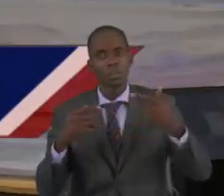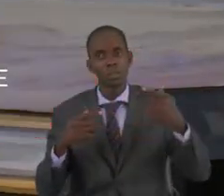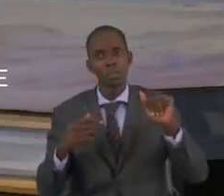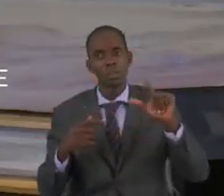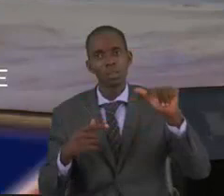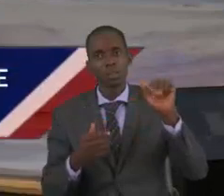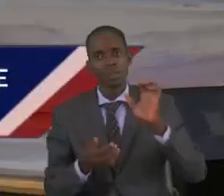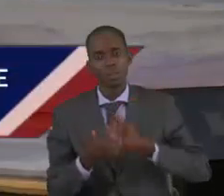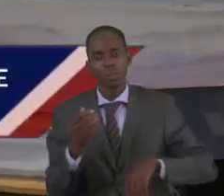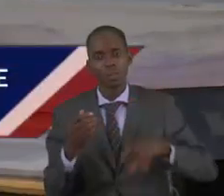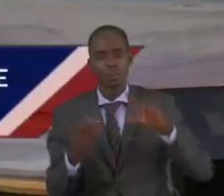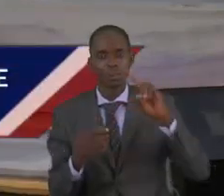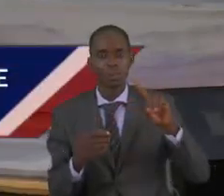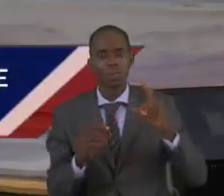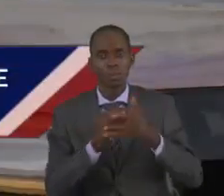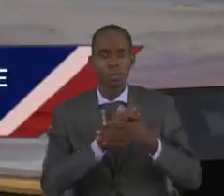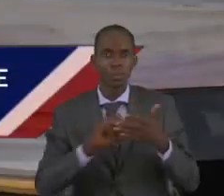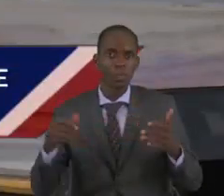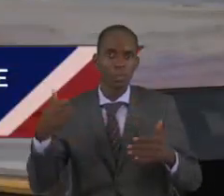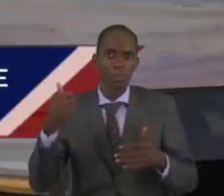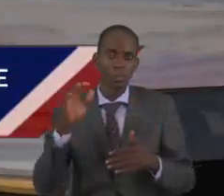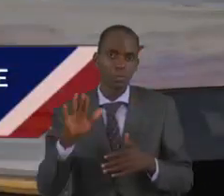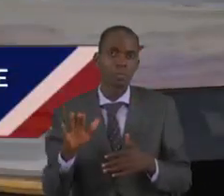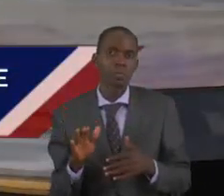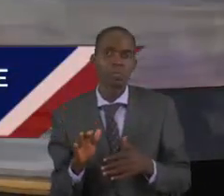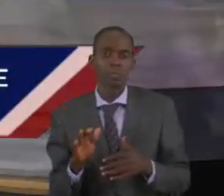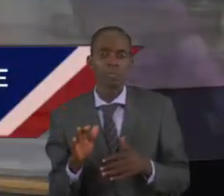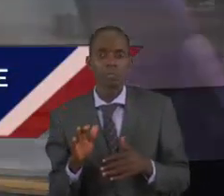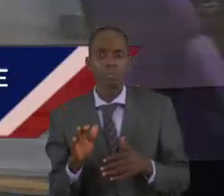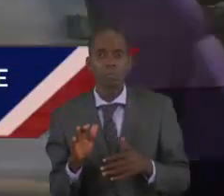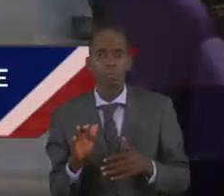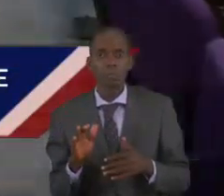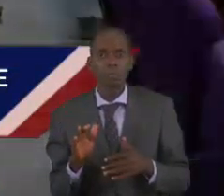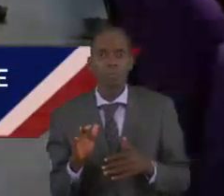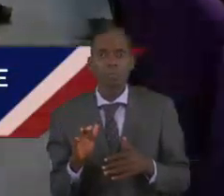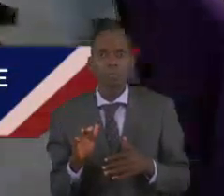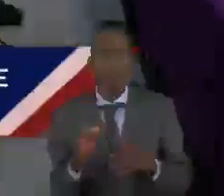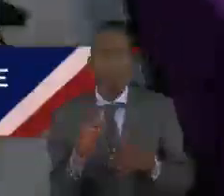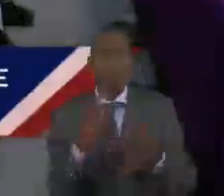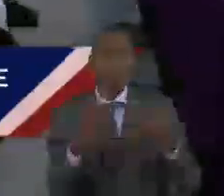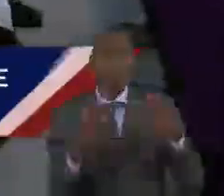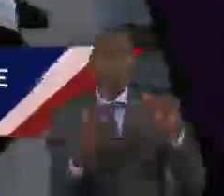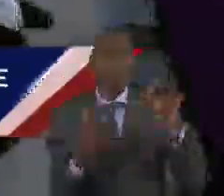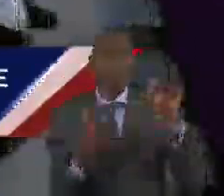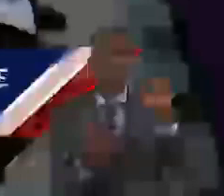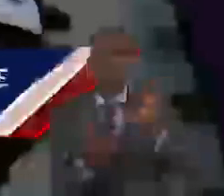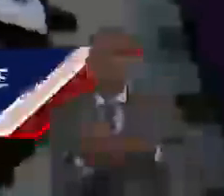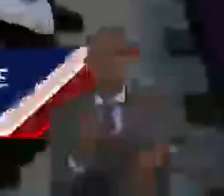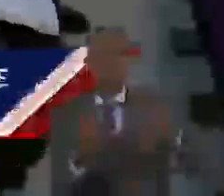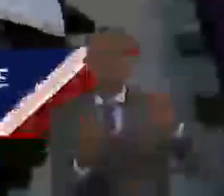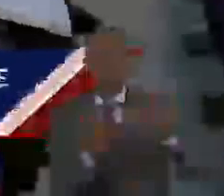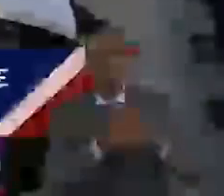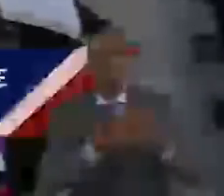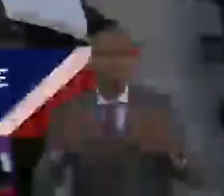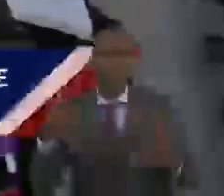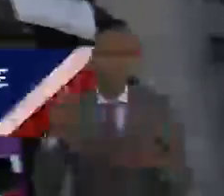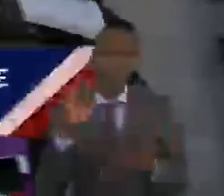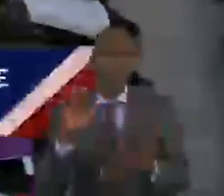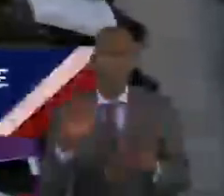Galatians chapter 1, reading from verse 15. Galatians chapter